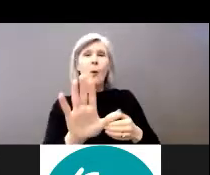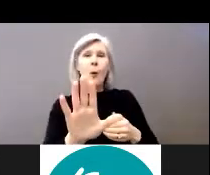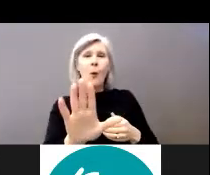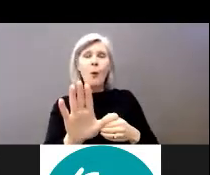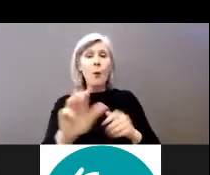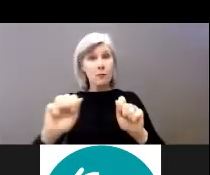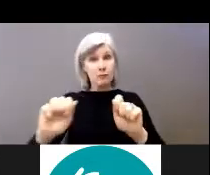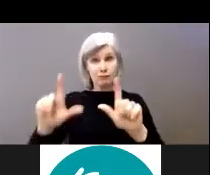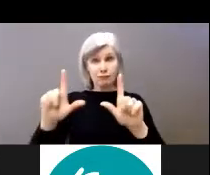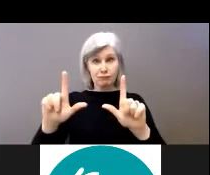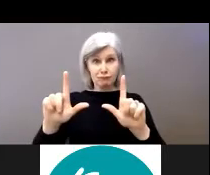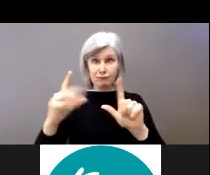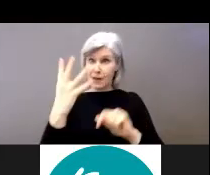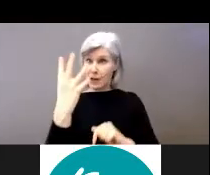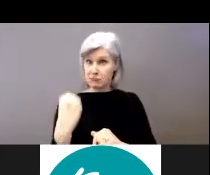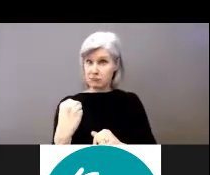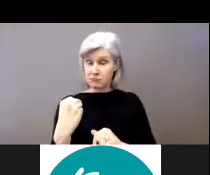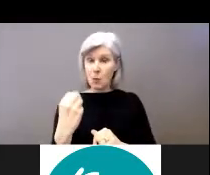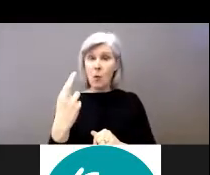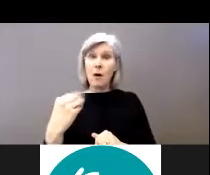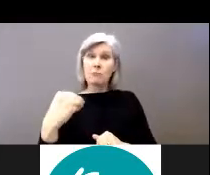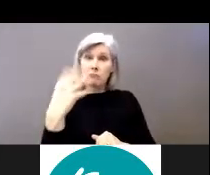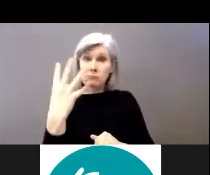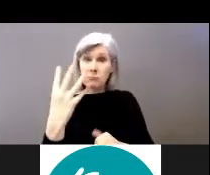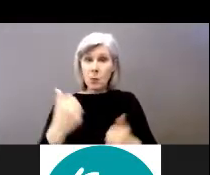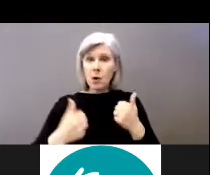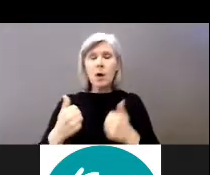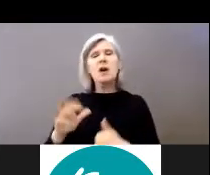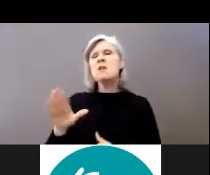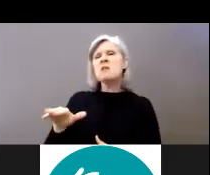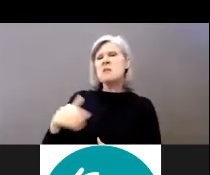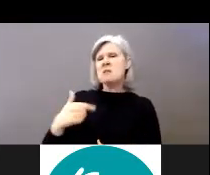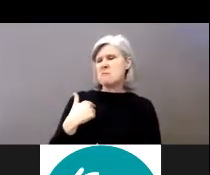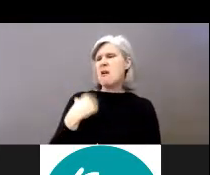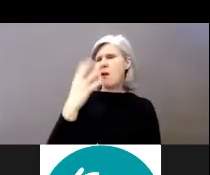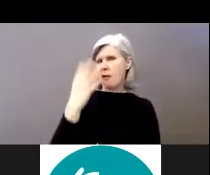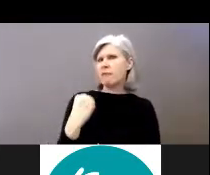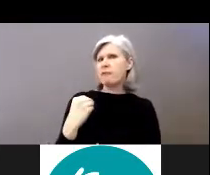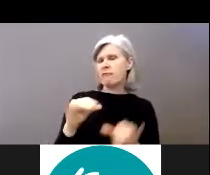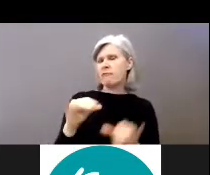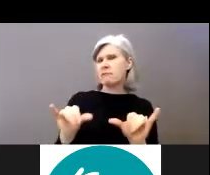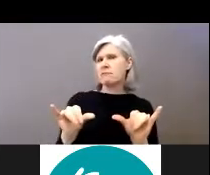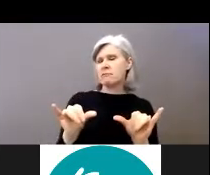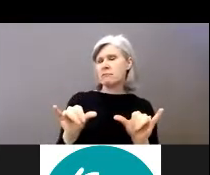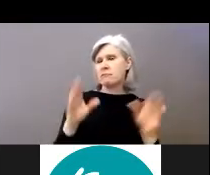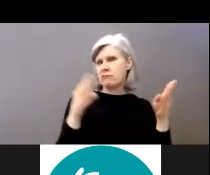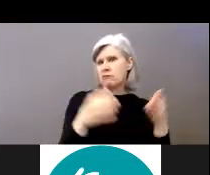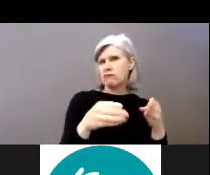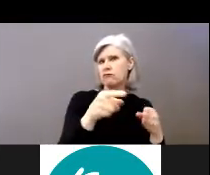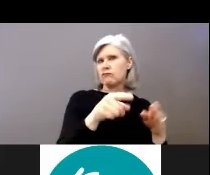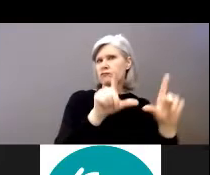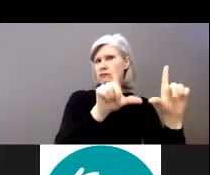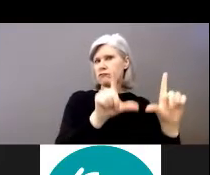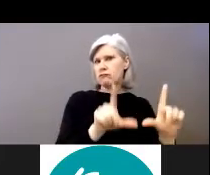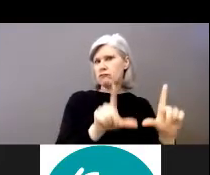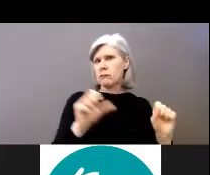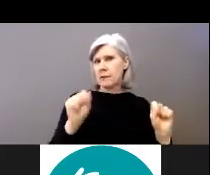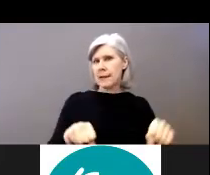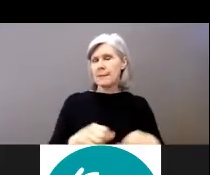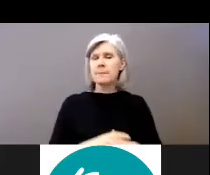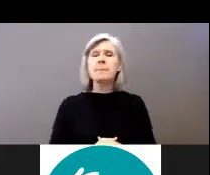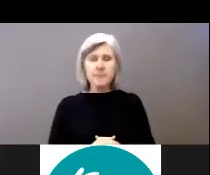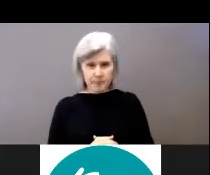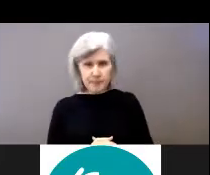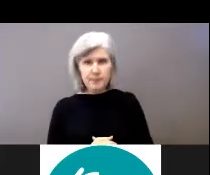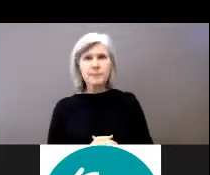it simple. Is that okay? That's fine. Just wanted to ask. Good. All right. Thank you. Just in terms of the cost, in